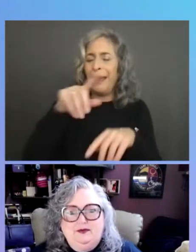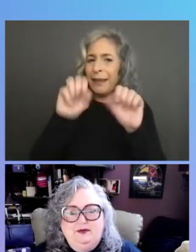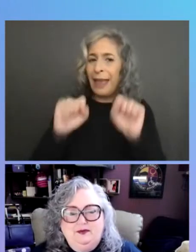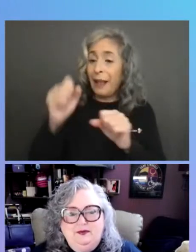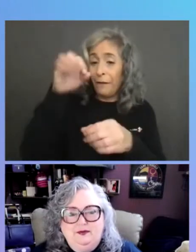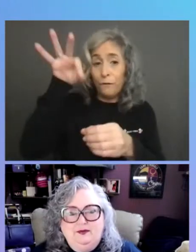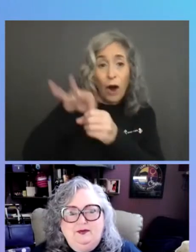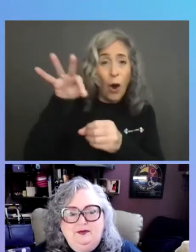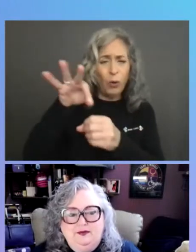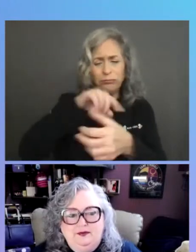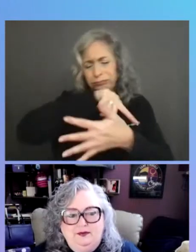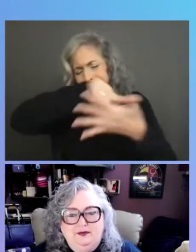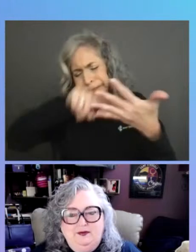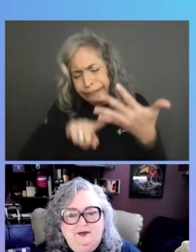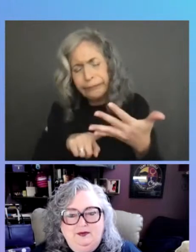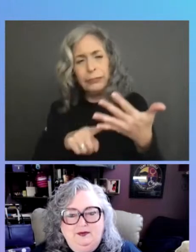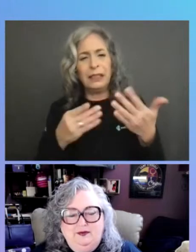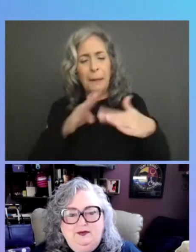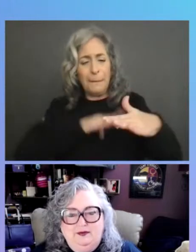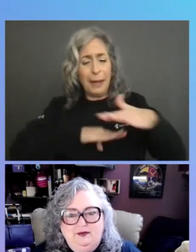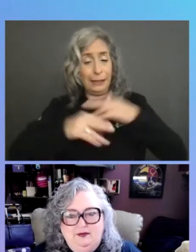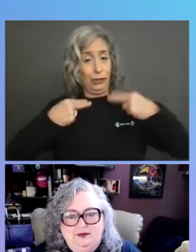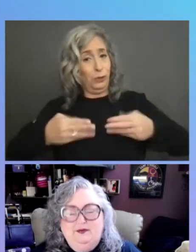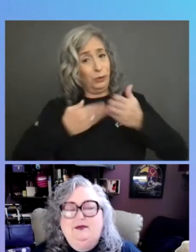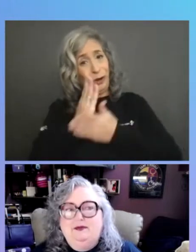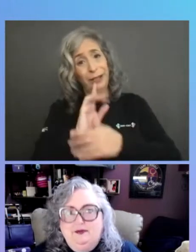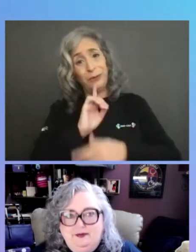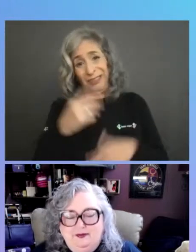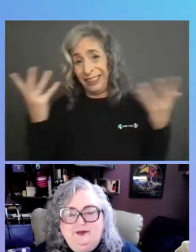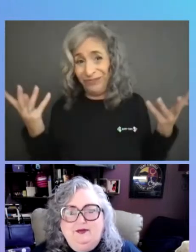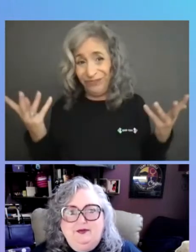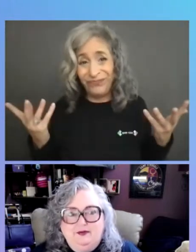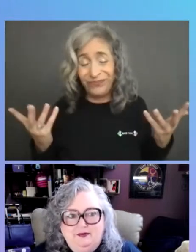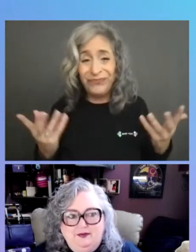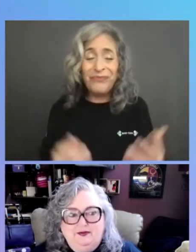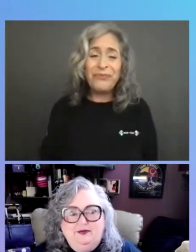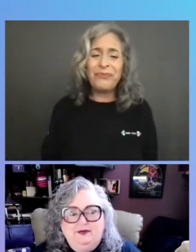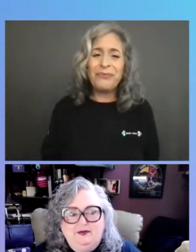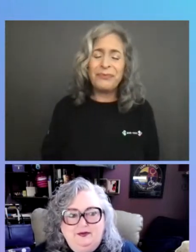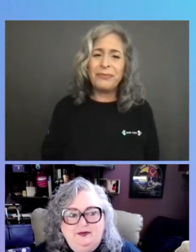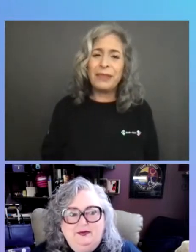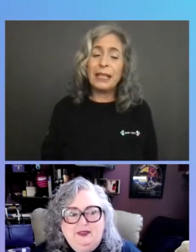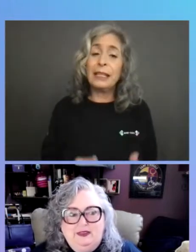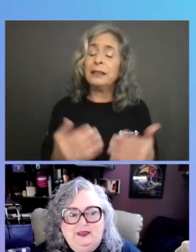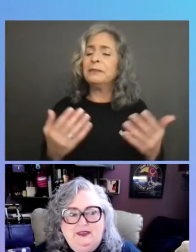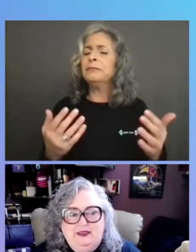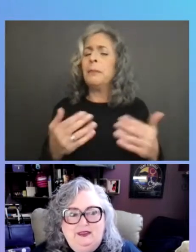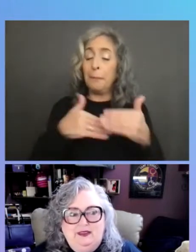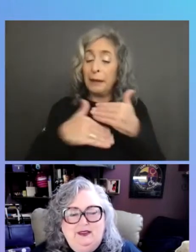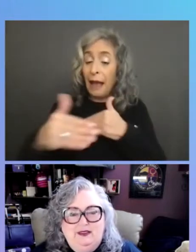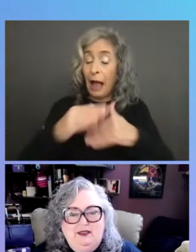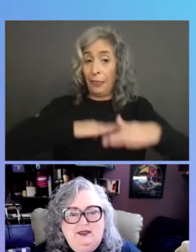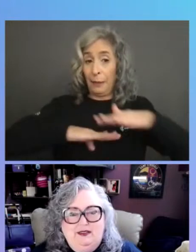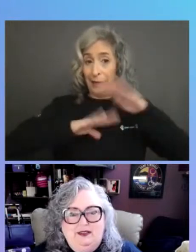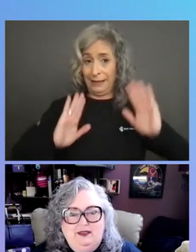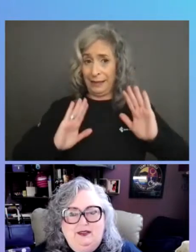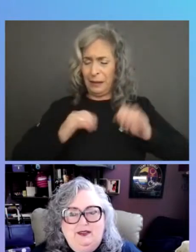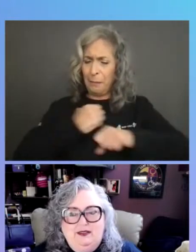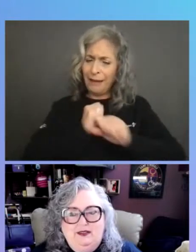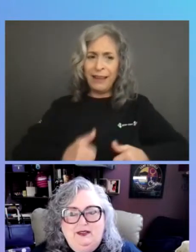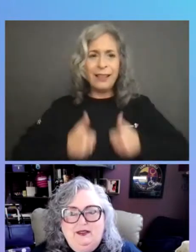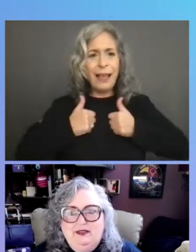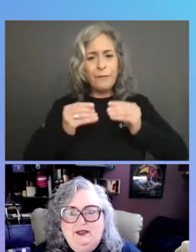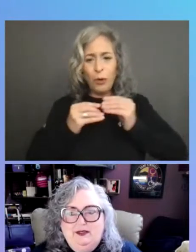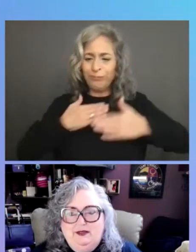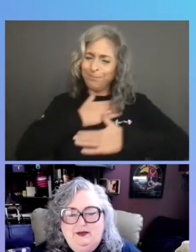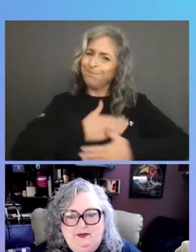vote, pretty basic human rights, really. And beyond just the basics, just making life more